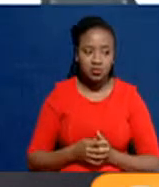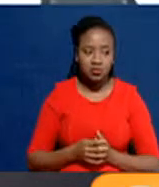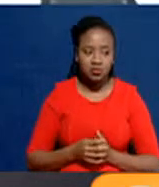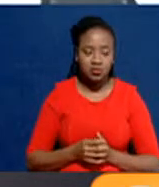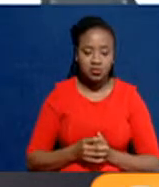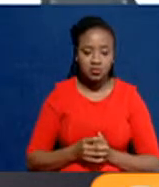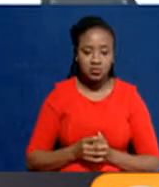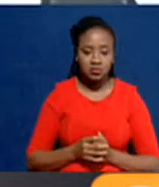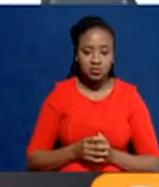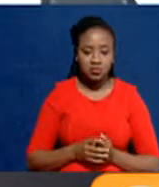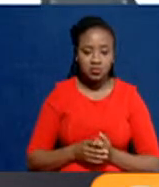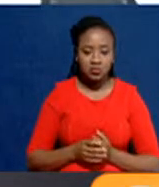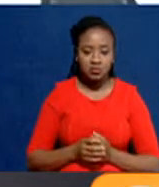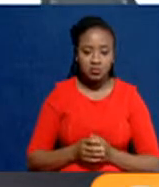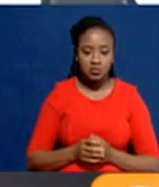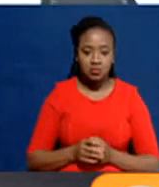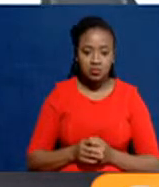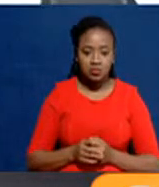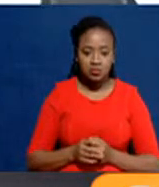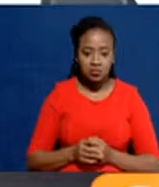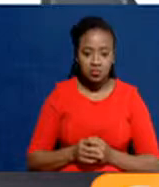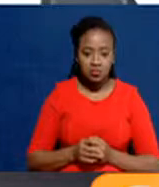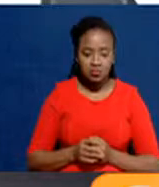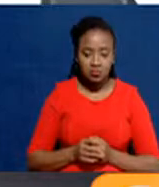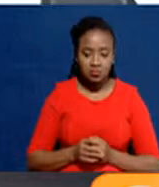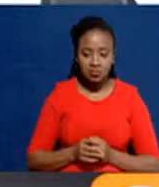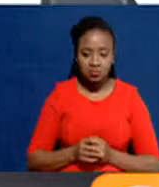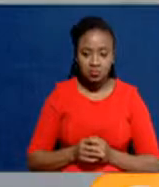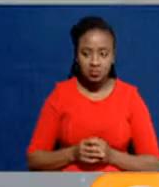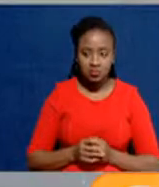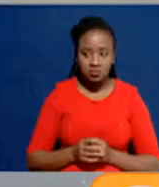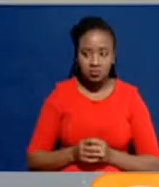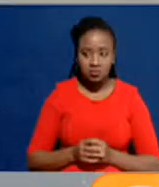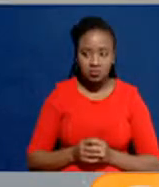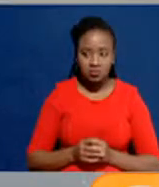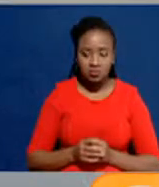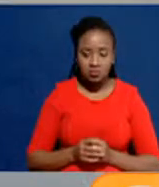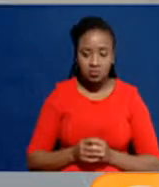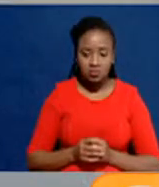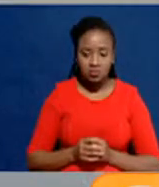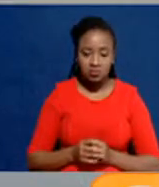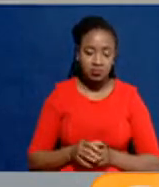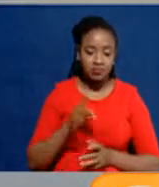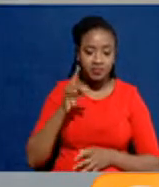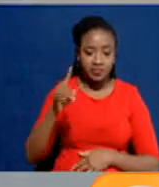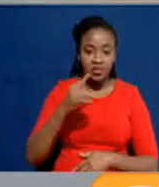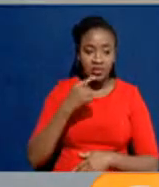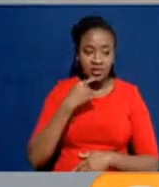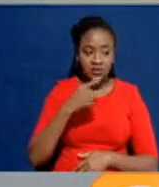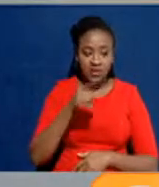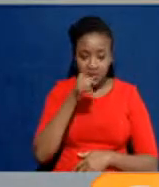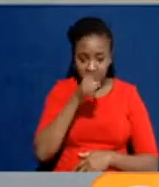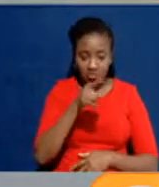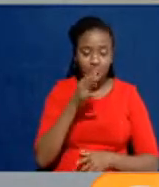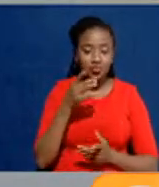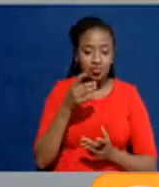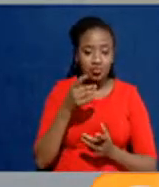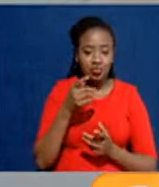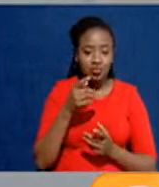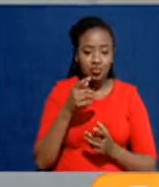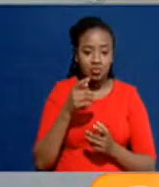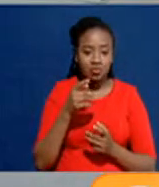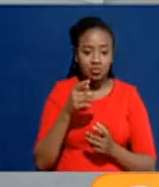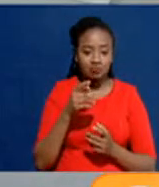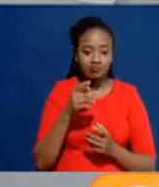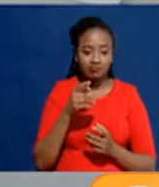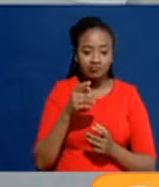That's a serious one, isn't it, Sam? Oh, yes, it is. Yeah. Very is that, this was said, he said this to you on Daybreak. Yes, he spoke on Daybreak